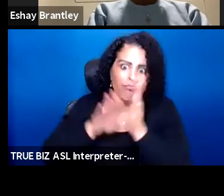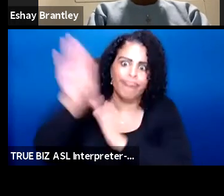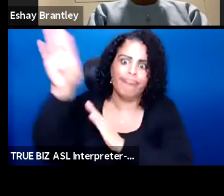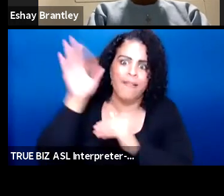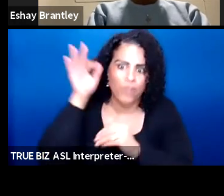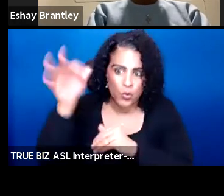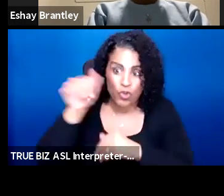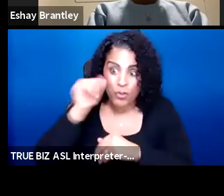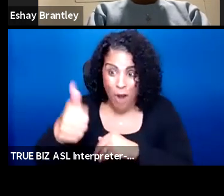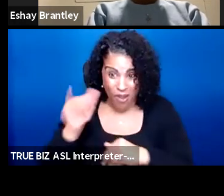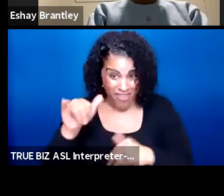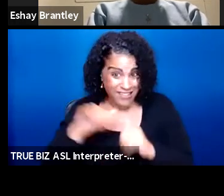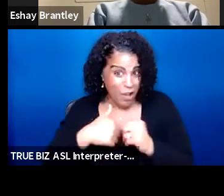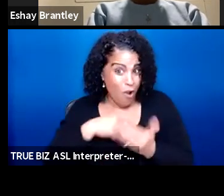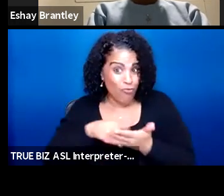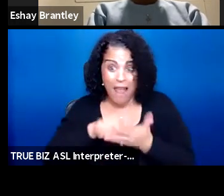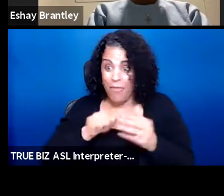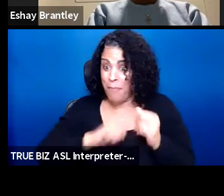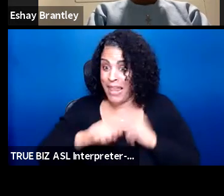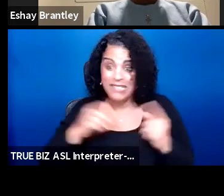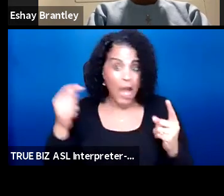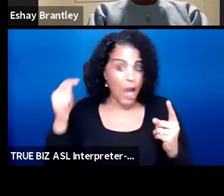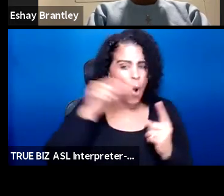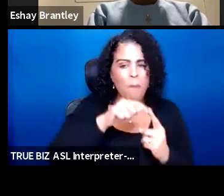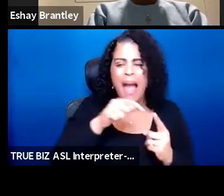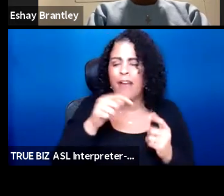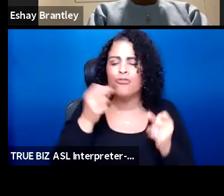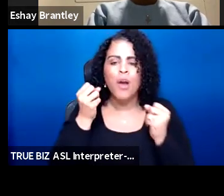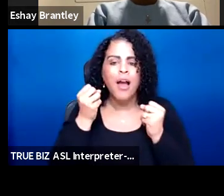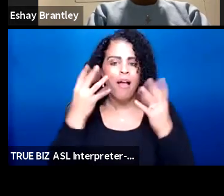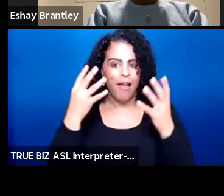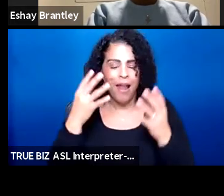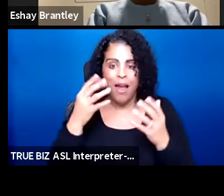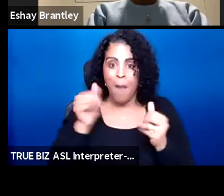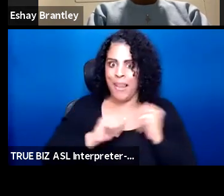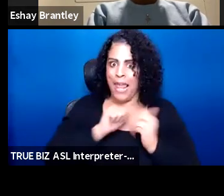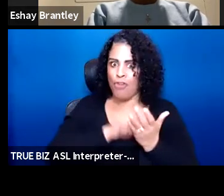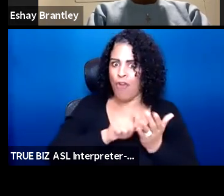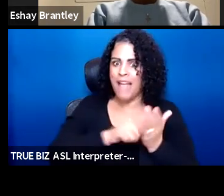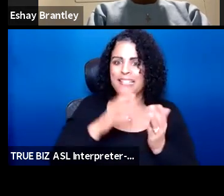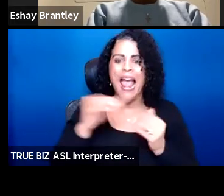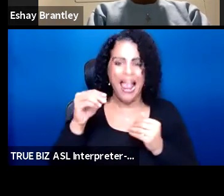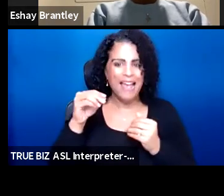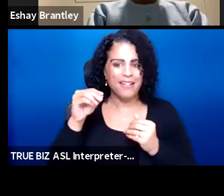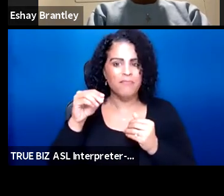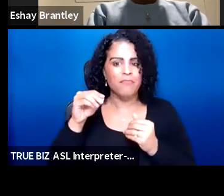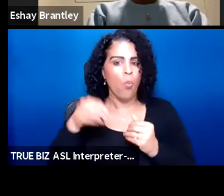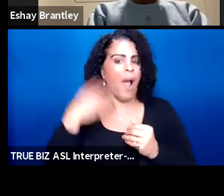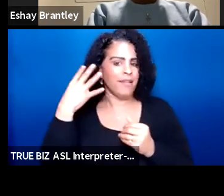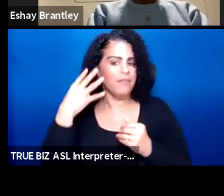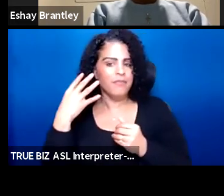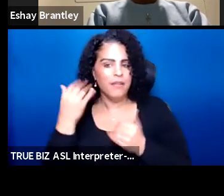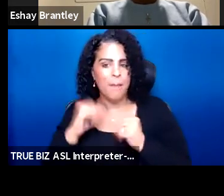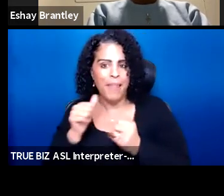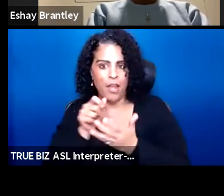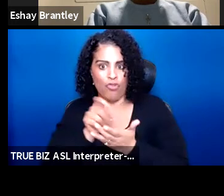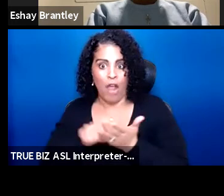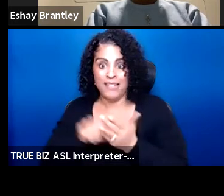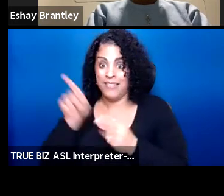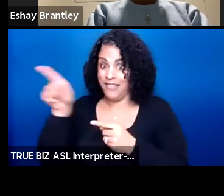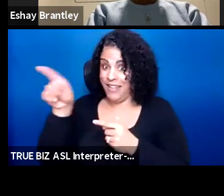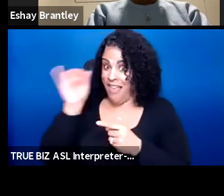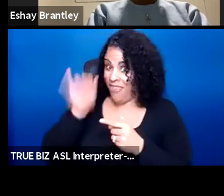plays sometimes. I do like go back to like, one, a lot of Black playwrights, but also like white playwrights too. But then I take that white aesthetic and flip it on